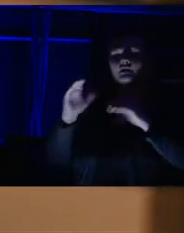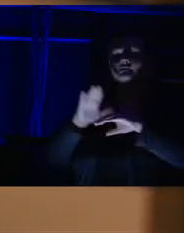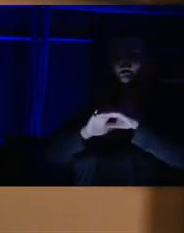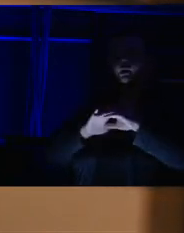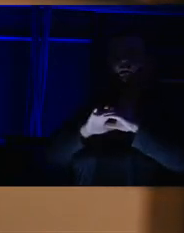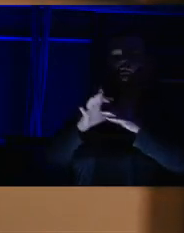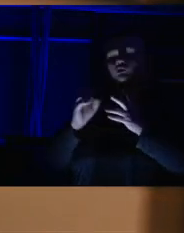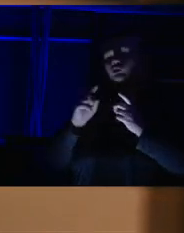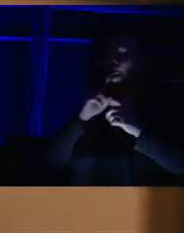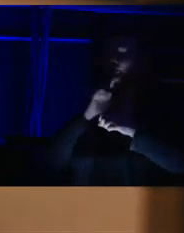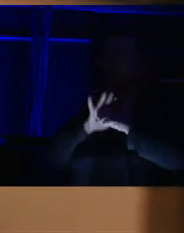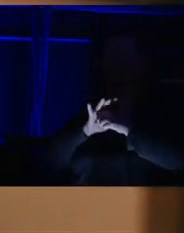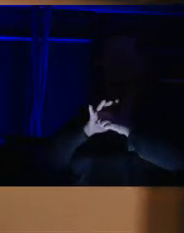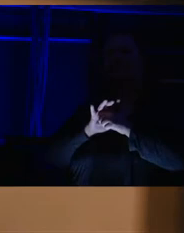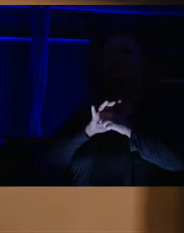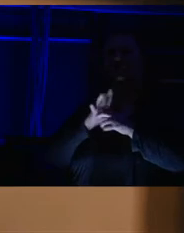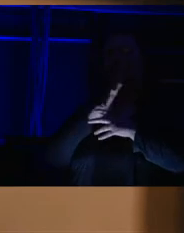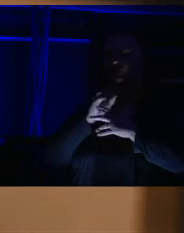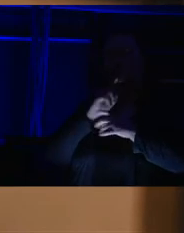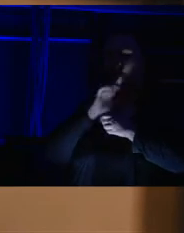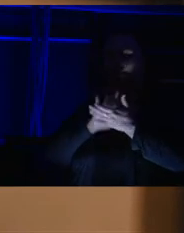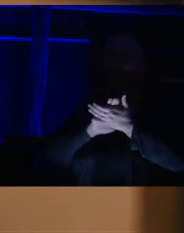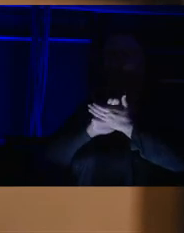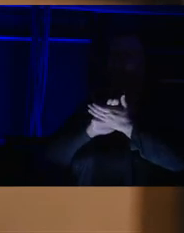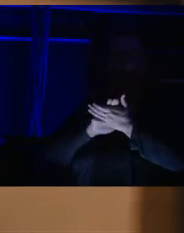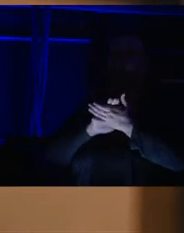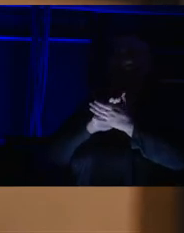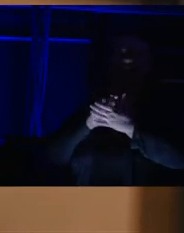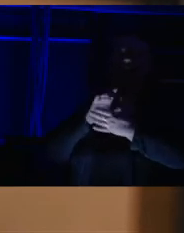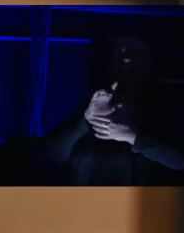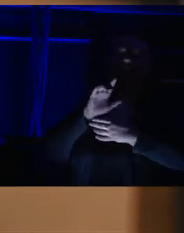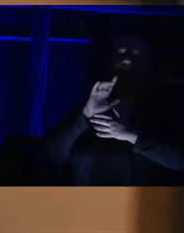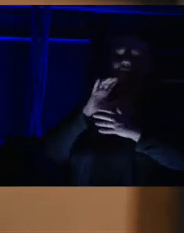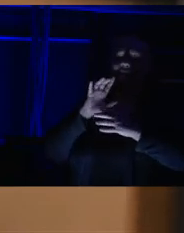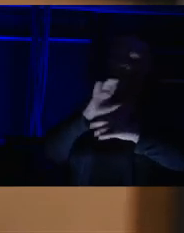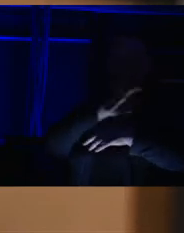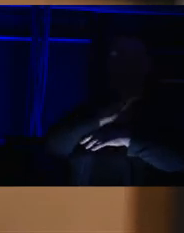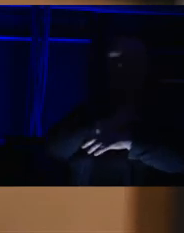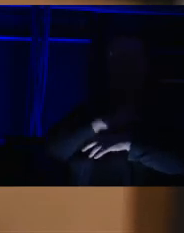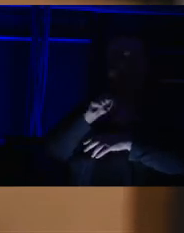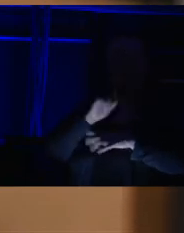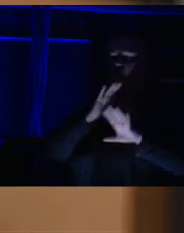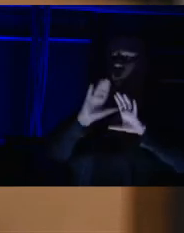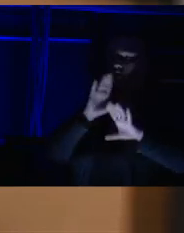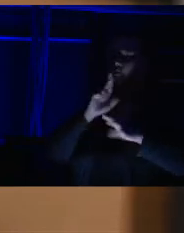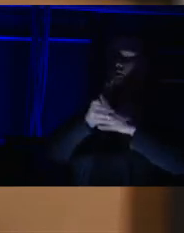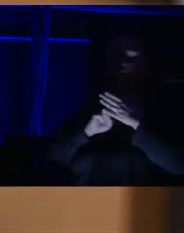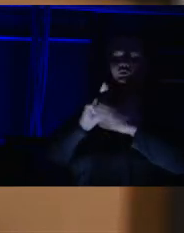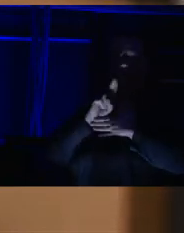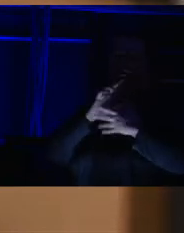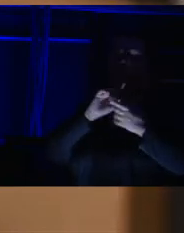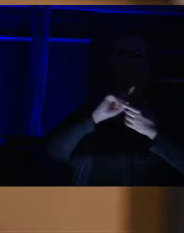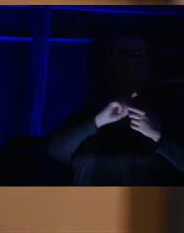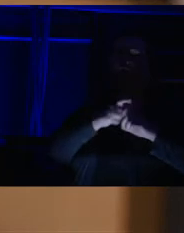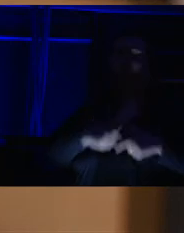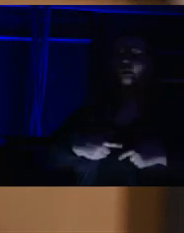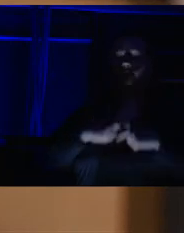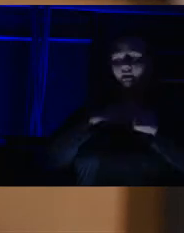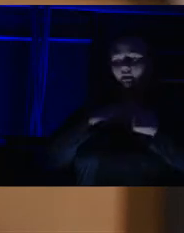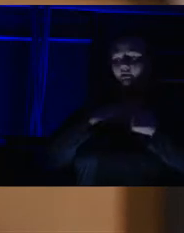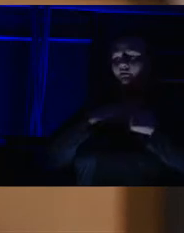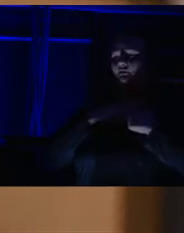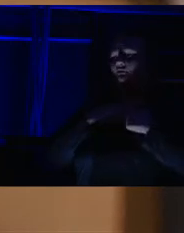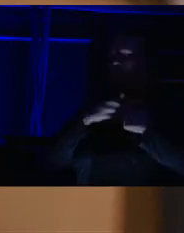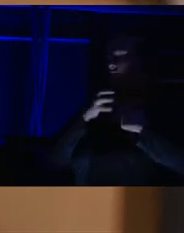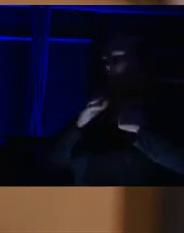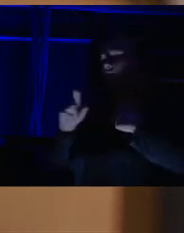to care deeply, and to believe in the power of this great institution to transform lives and thereby